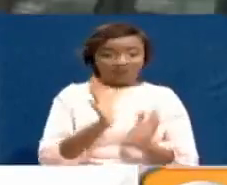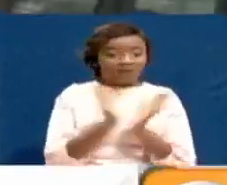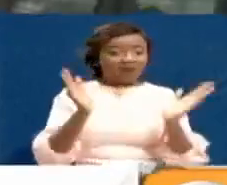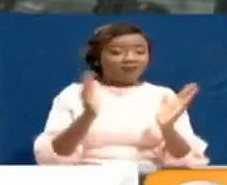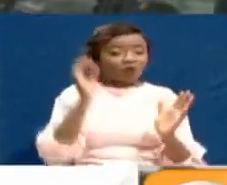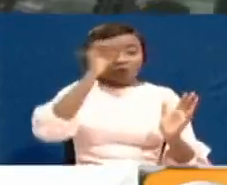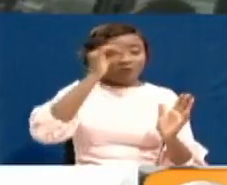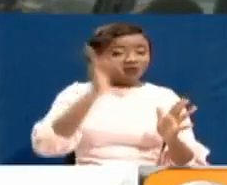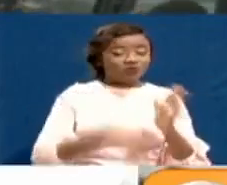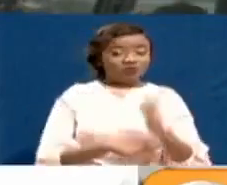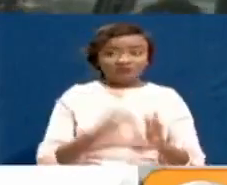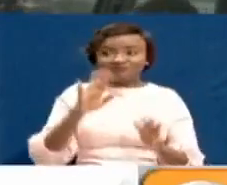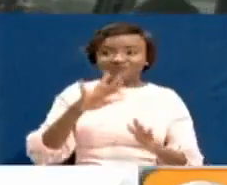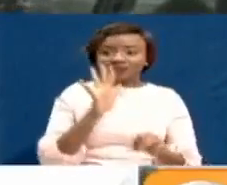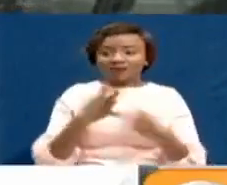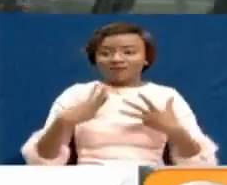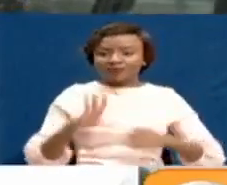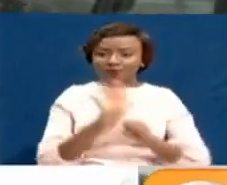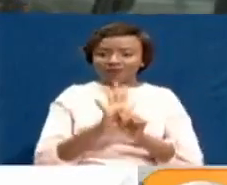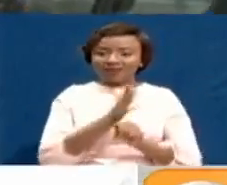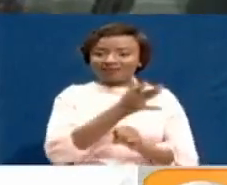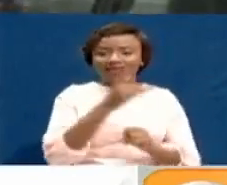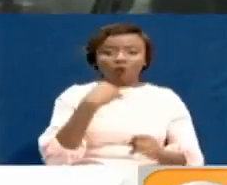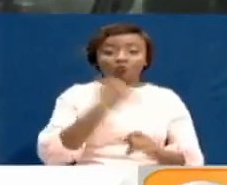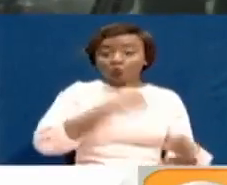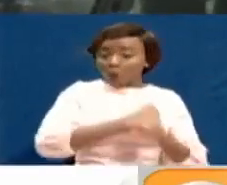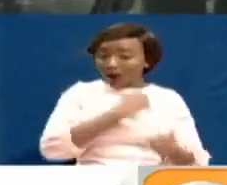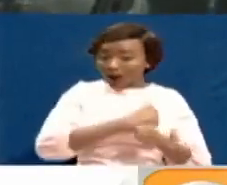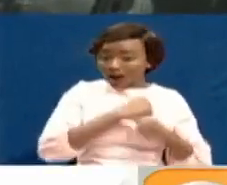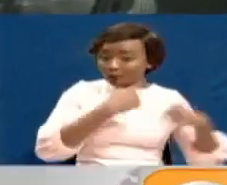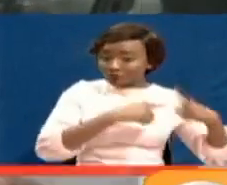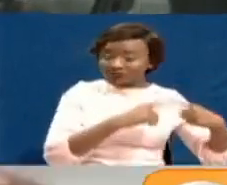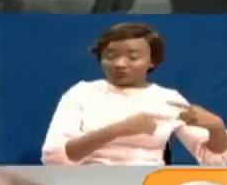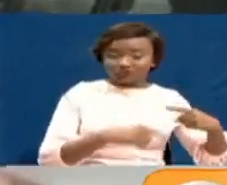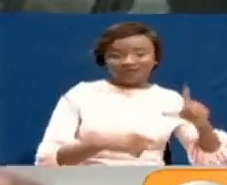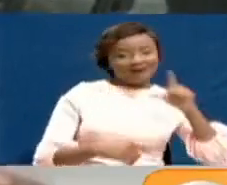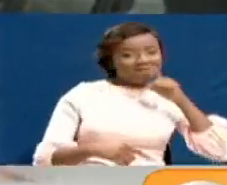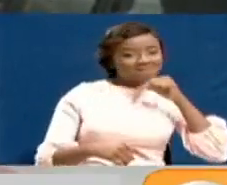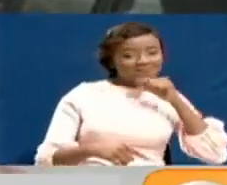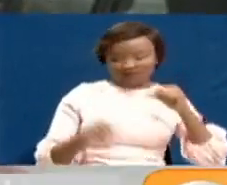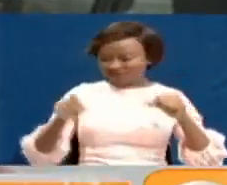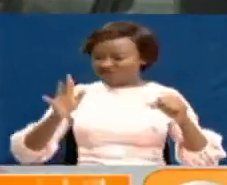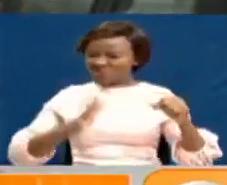opinion. Of the people who are currently at work are men. Most of our women